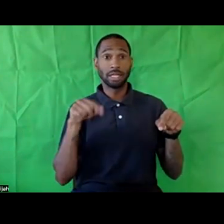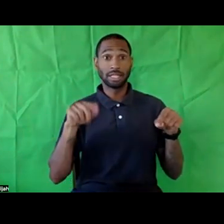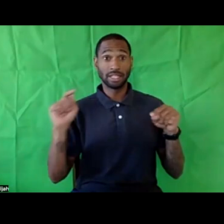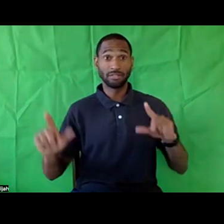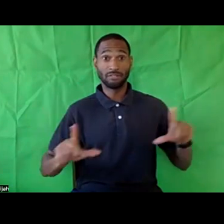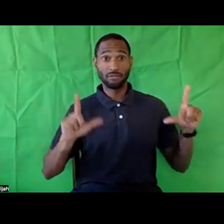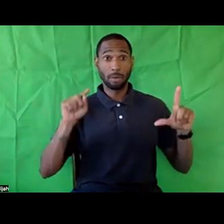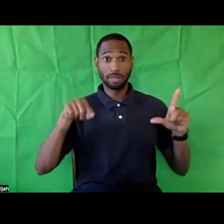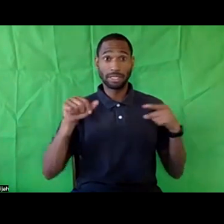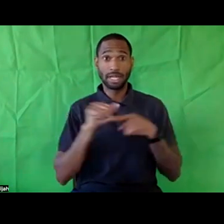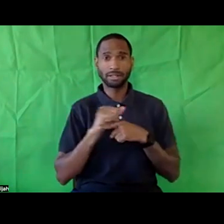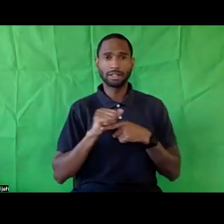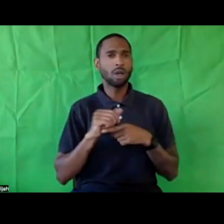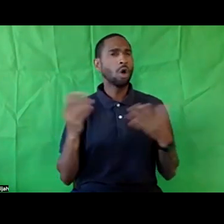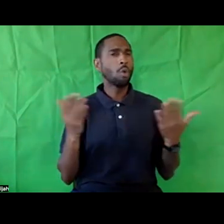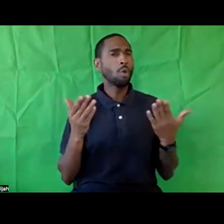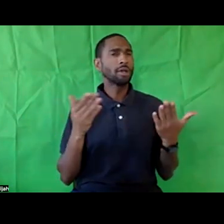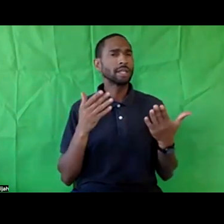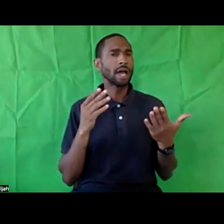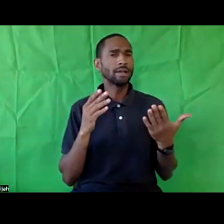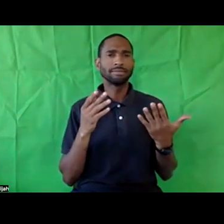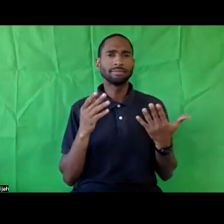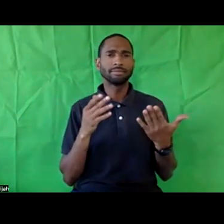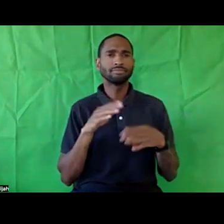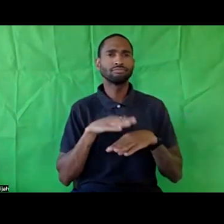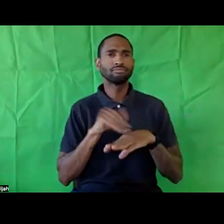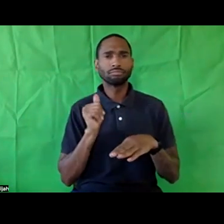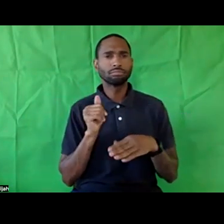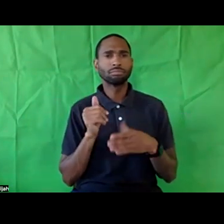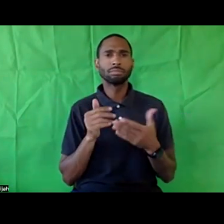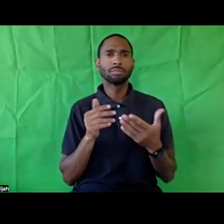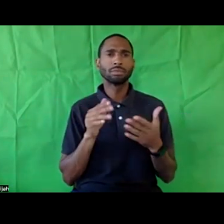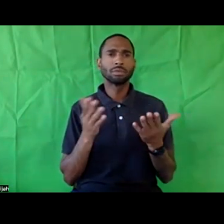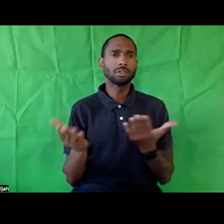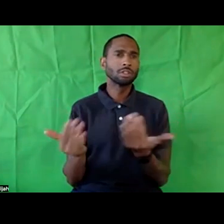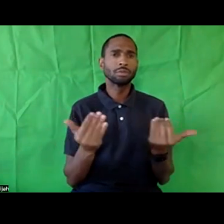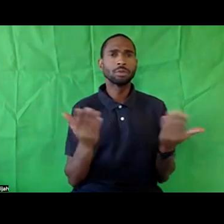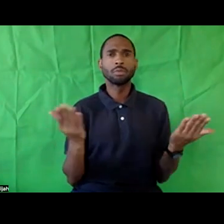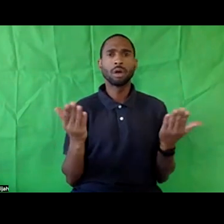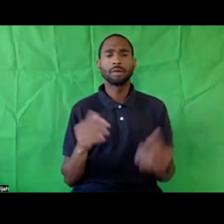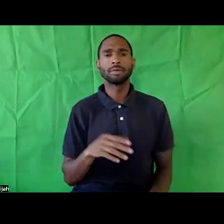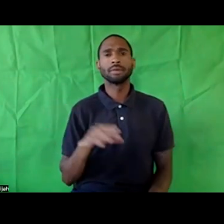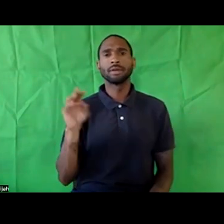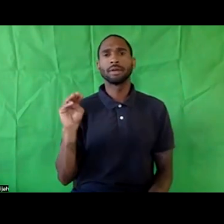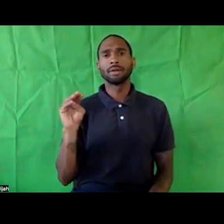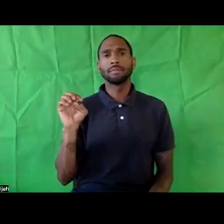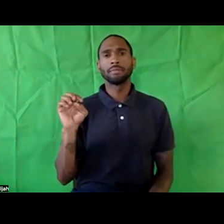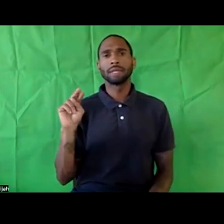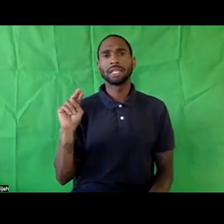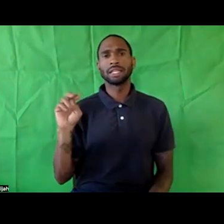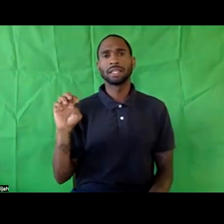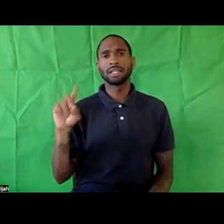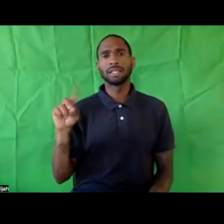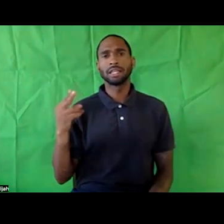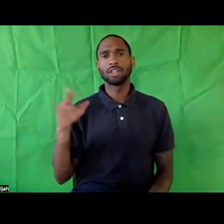like what that's serving. Yeah. So there's thank you for both the share and the question. There's